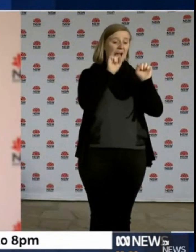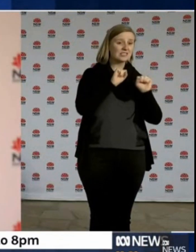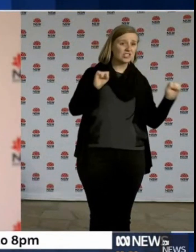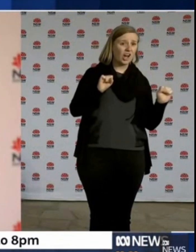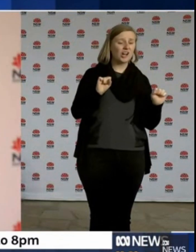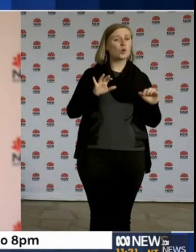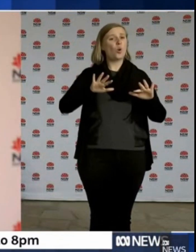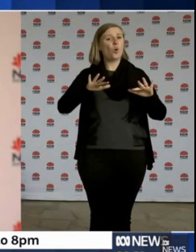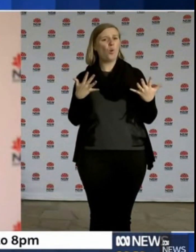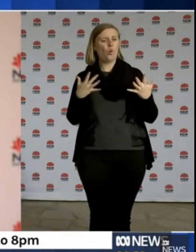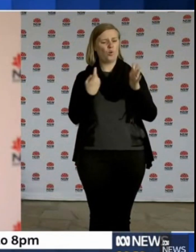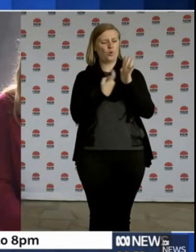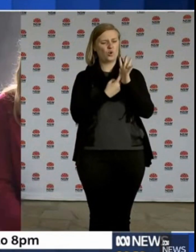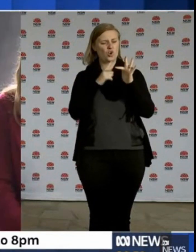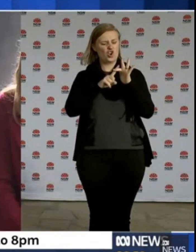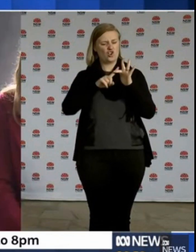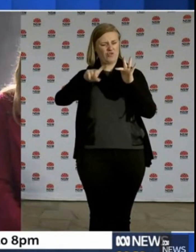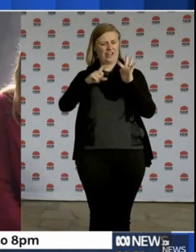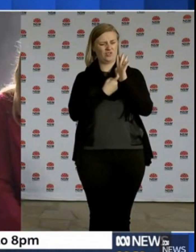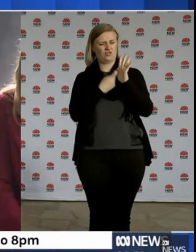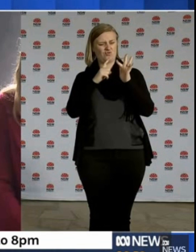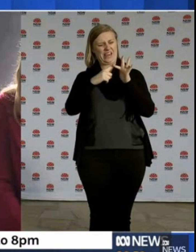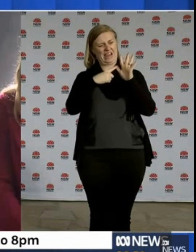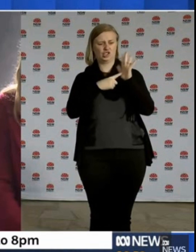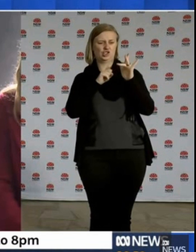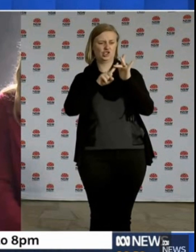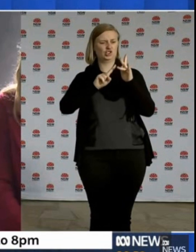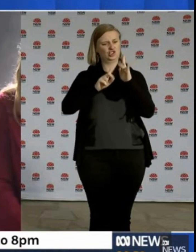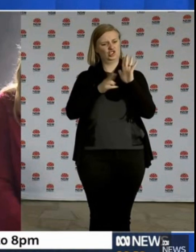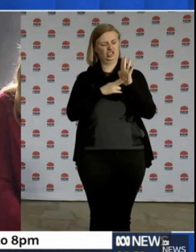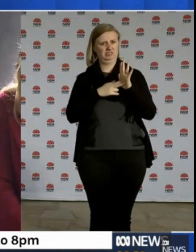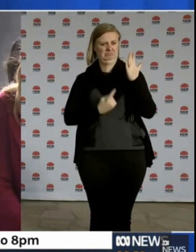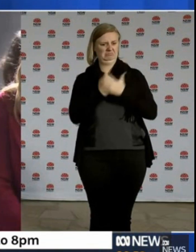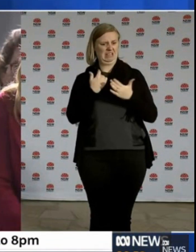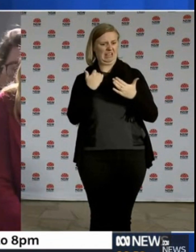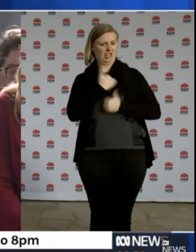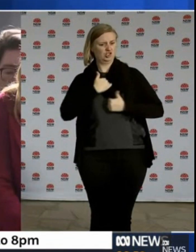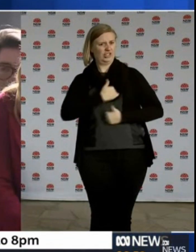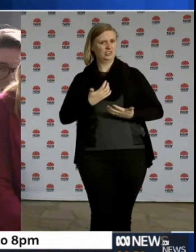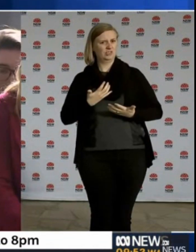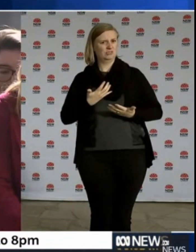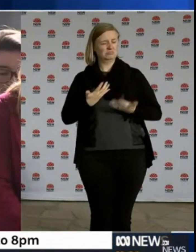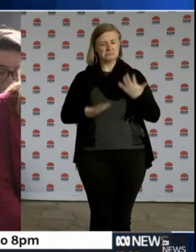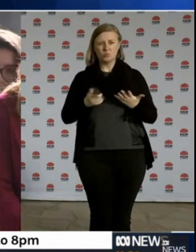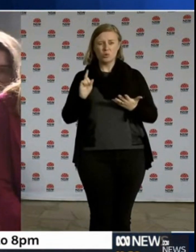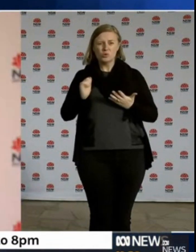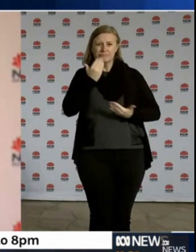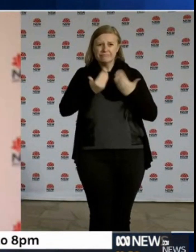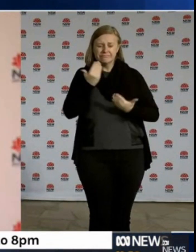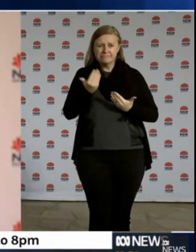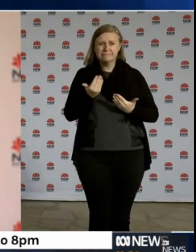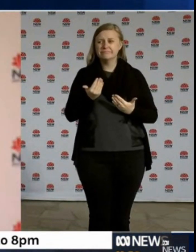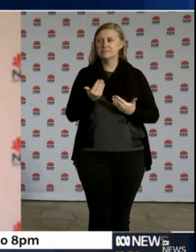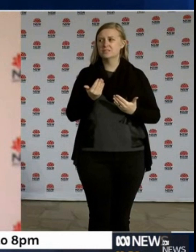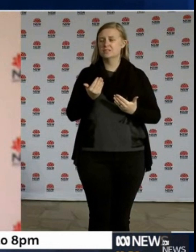or outdoor recreation. What's your understanding of the phrase outdoor recreation, and if outdoor recreation is allowed, should it be changed to just exercise?